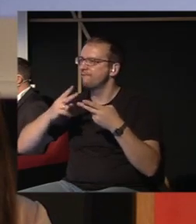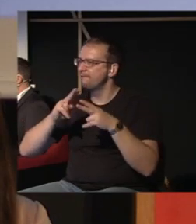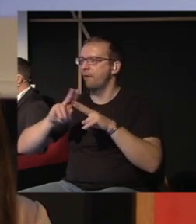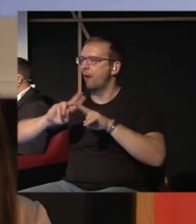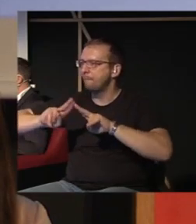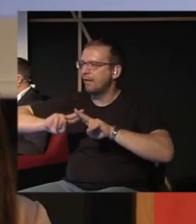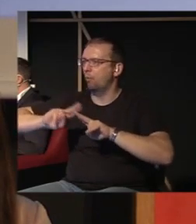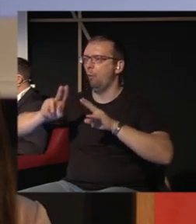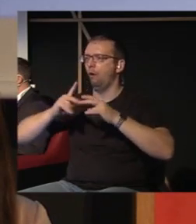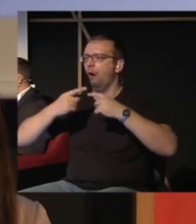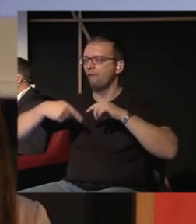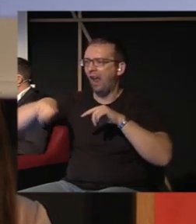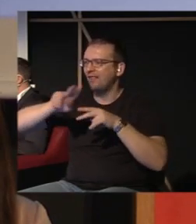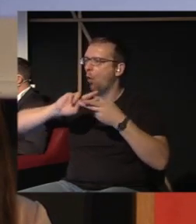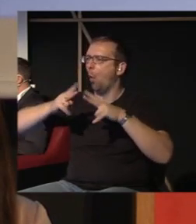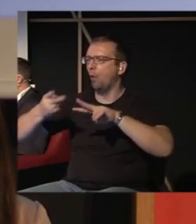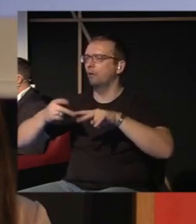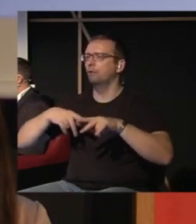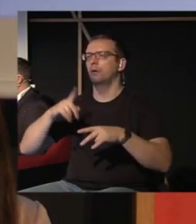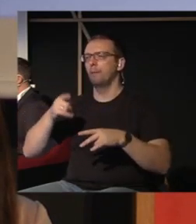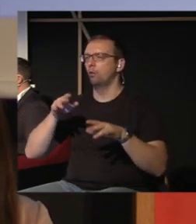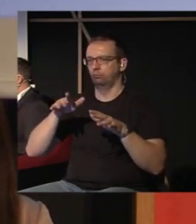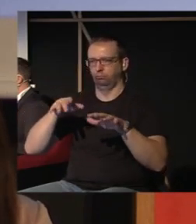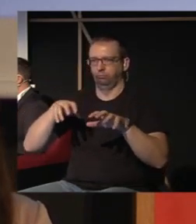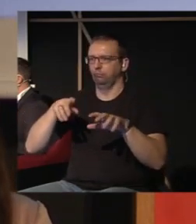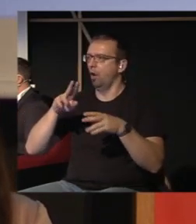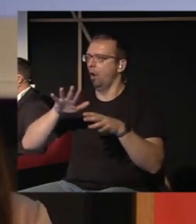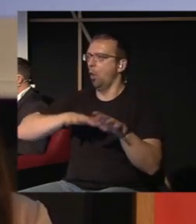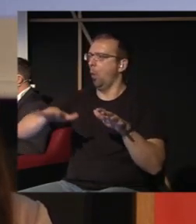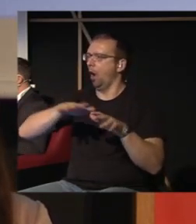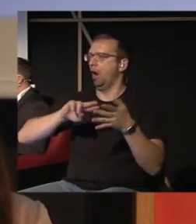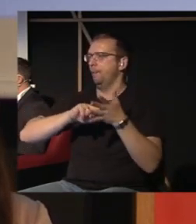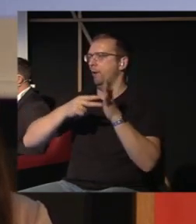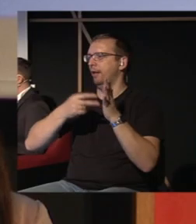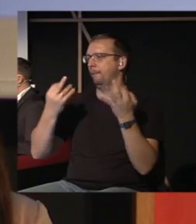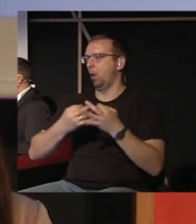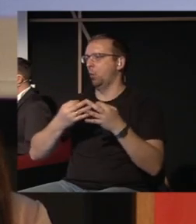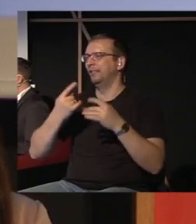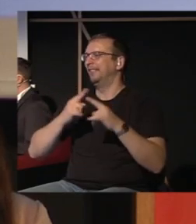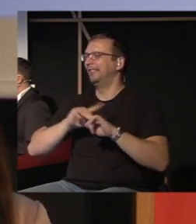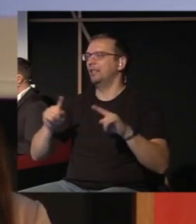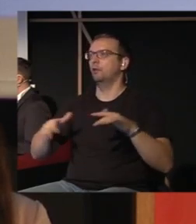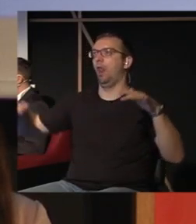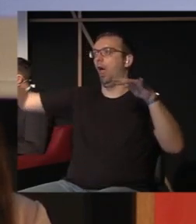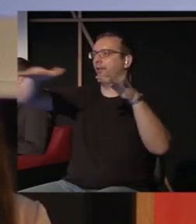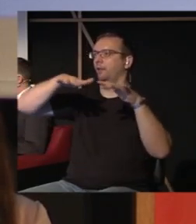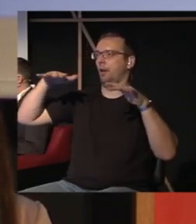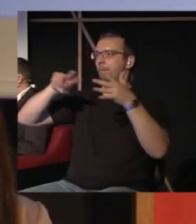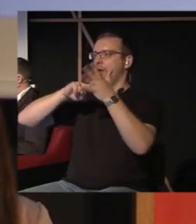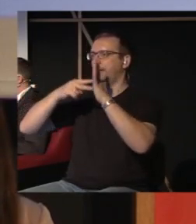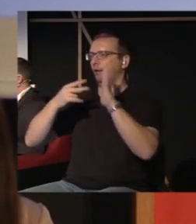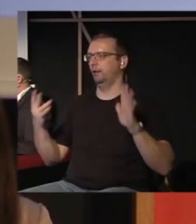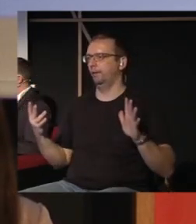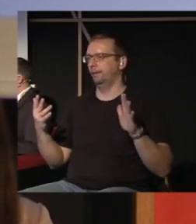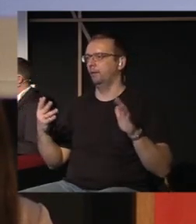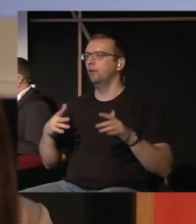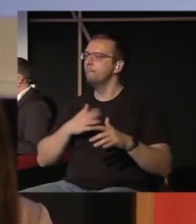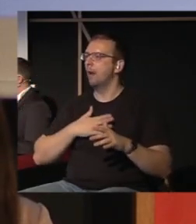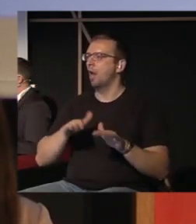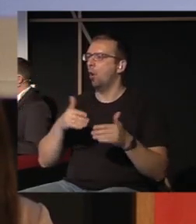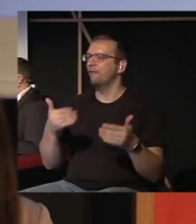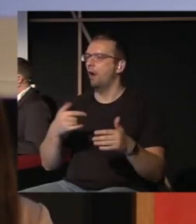in my case, football club, and government. And of course, there should be a workshop for all clubs,